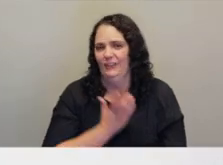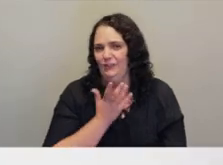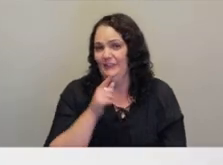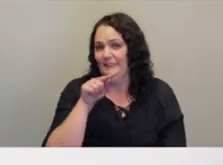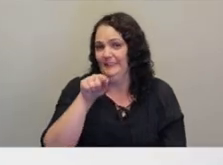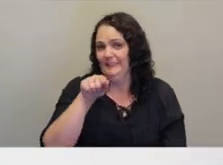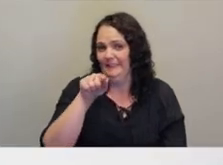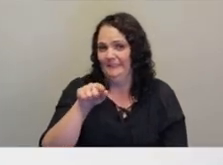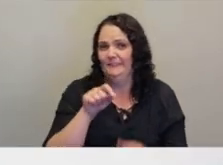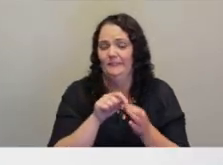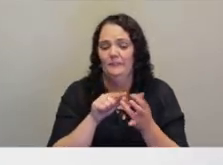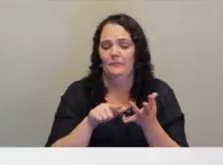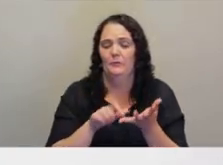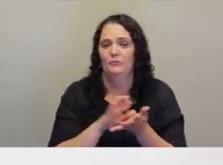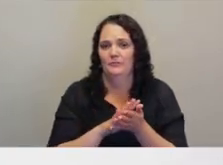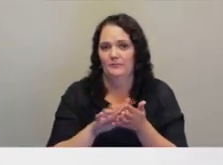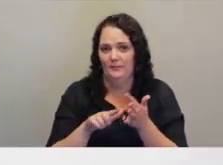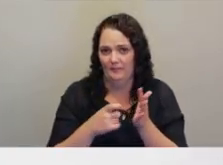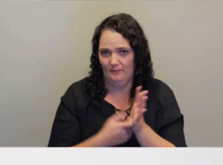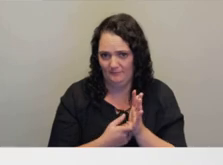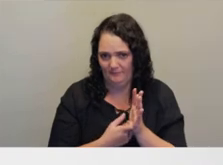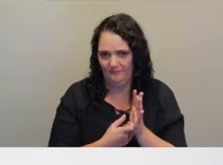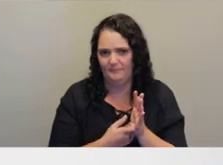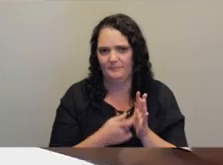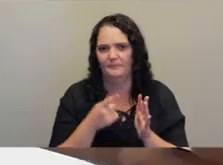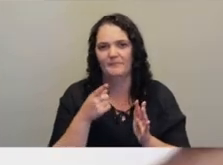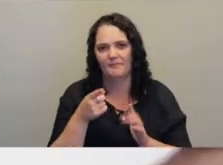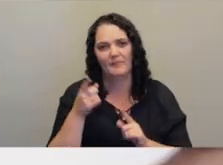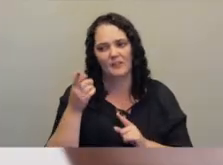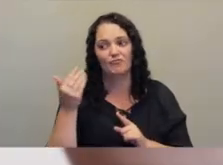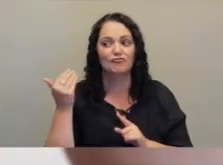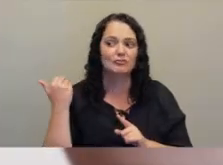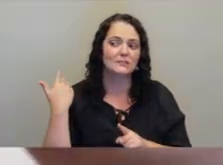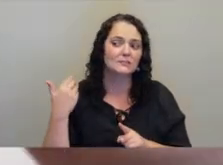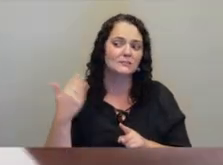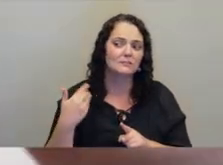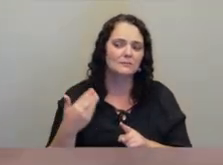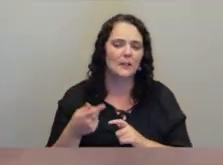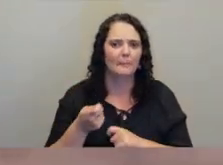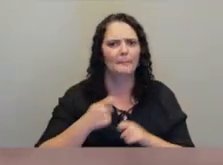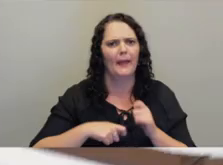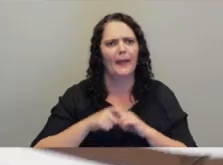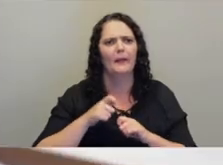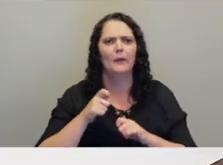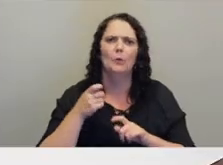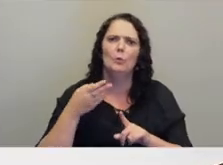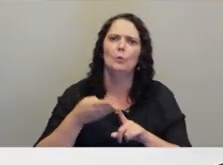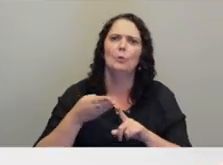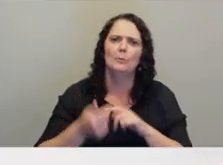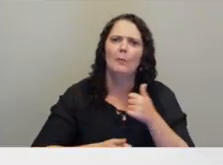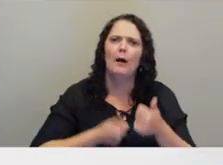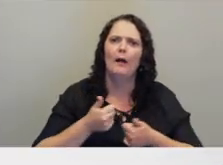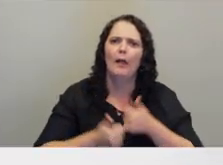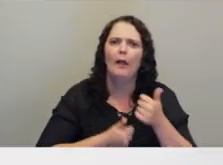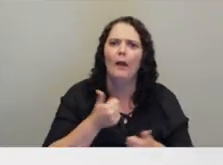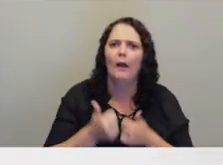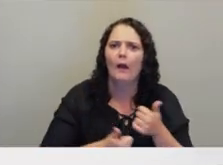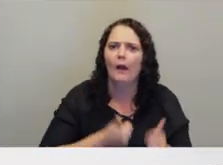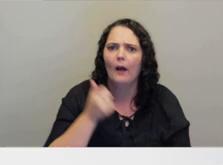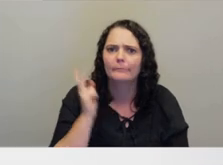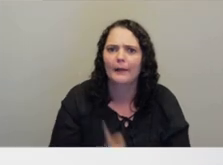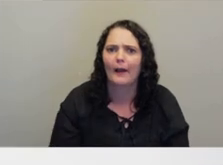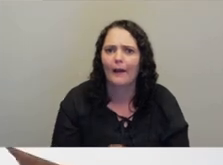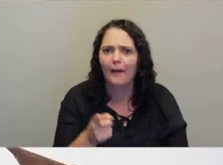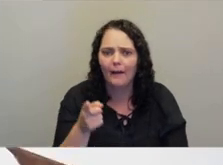that he has cycled back into fashion and popularity over the last 30 years. Again, Boucher was considered the